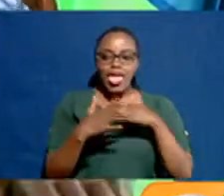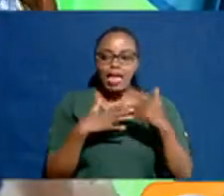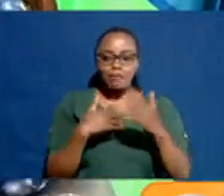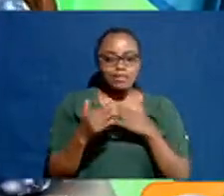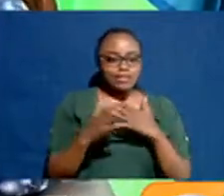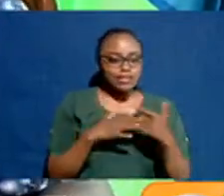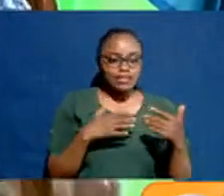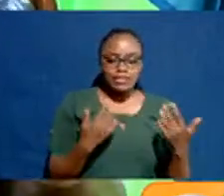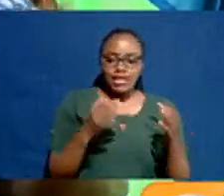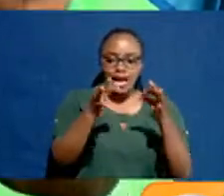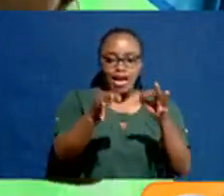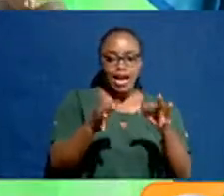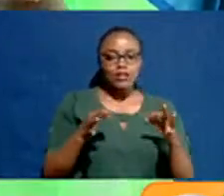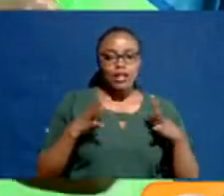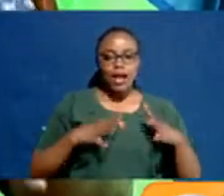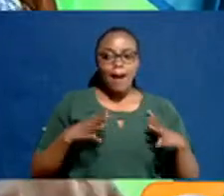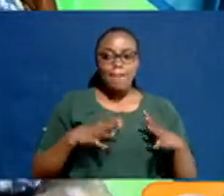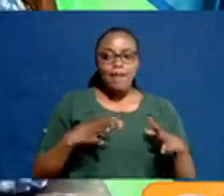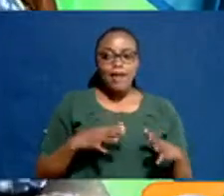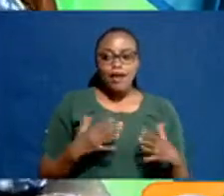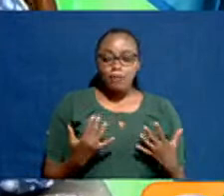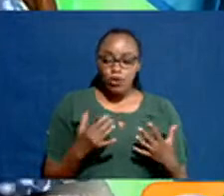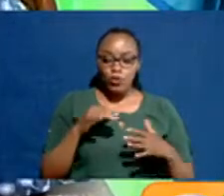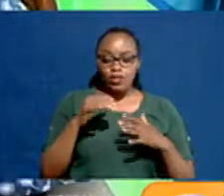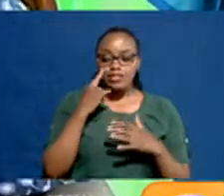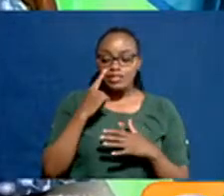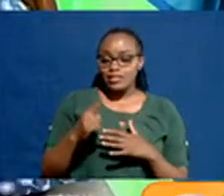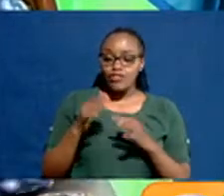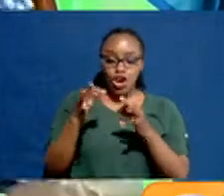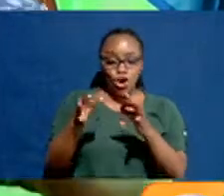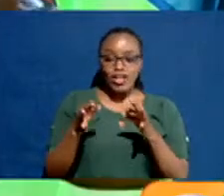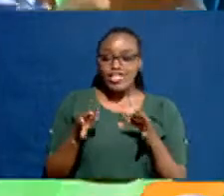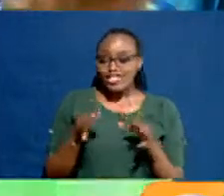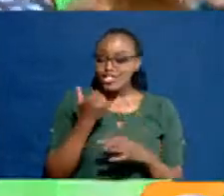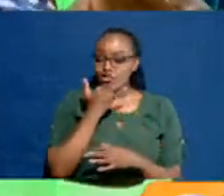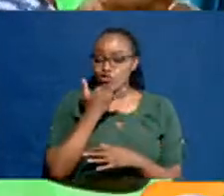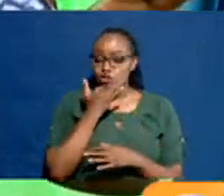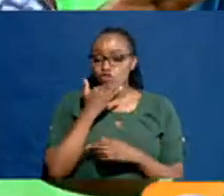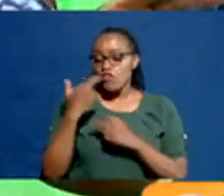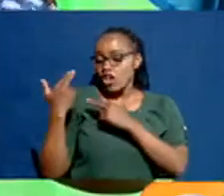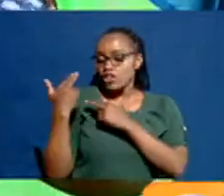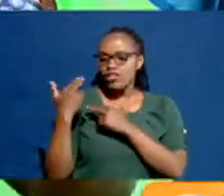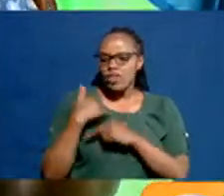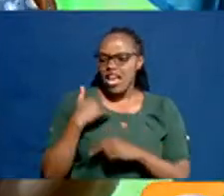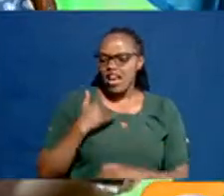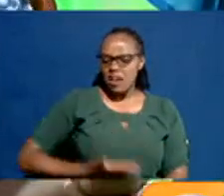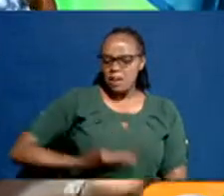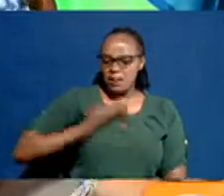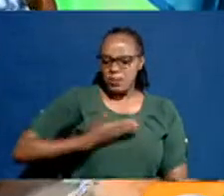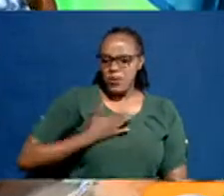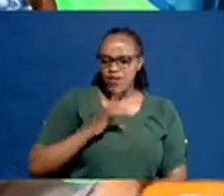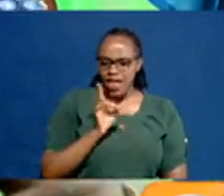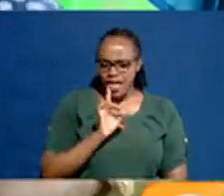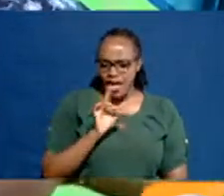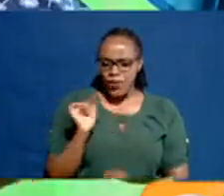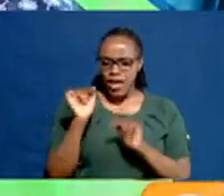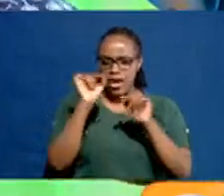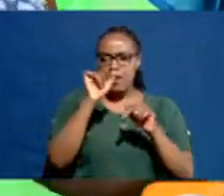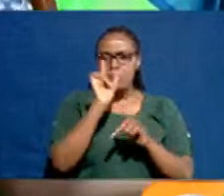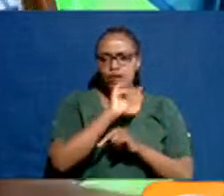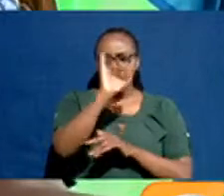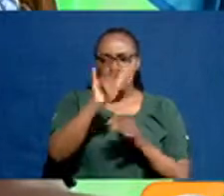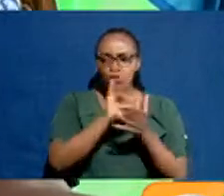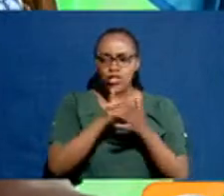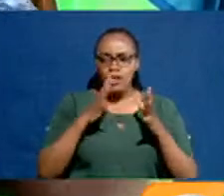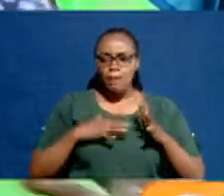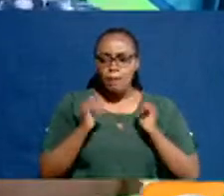being honest. People mistake honesty with bitterness. Okay. We have no bitterness. We have come in, Jubilee people